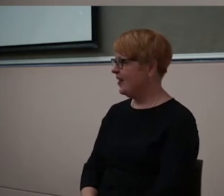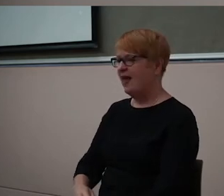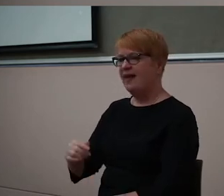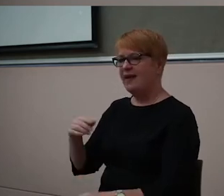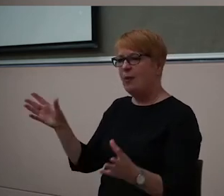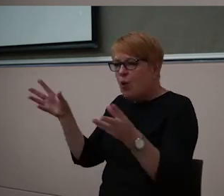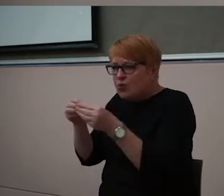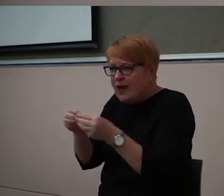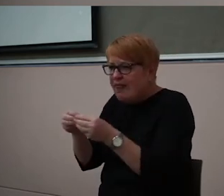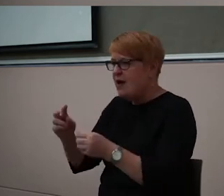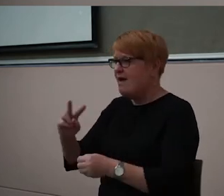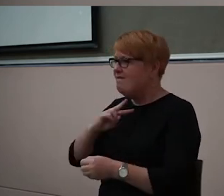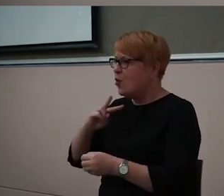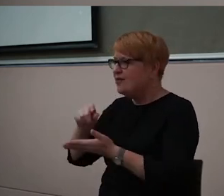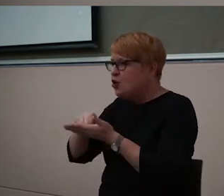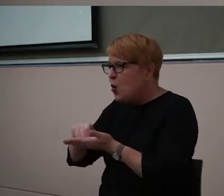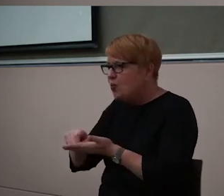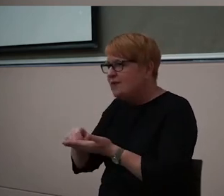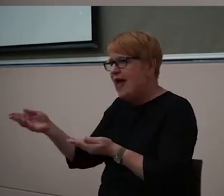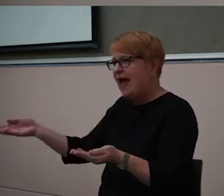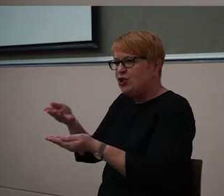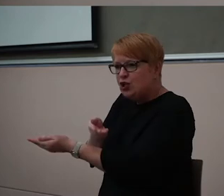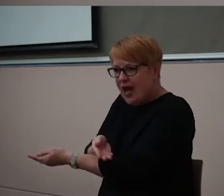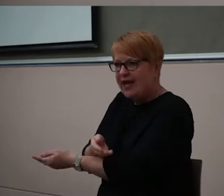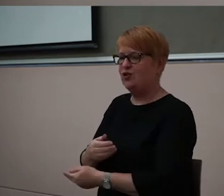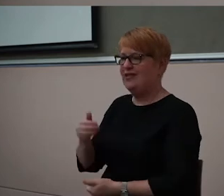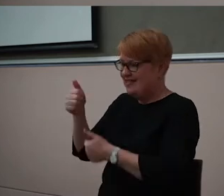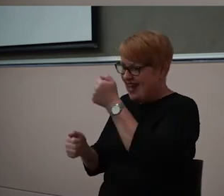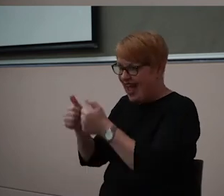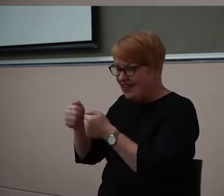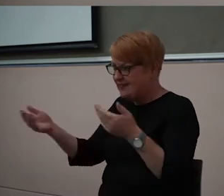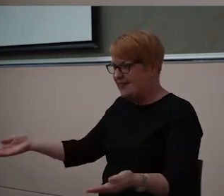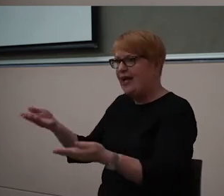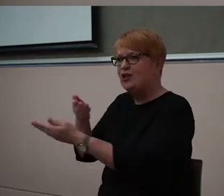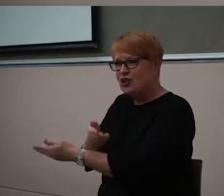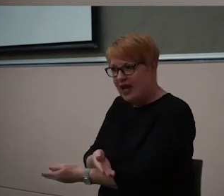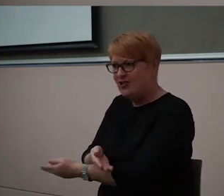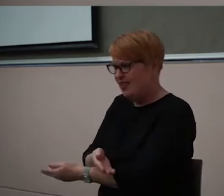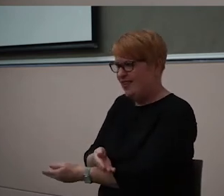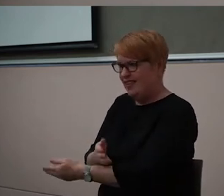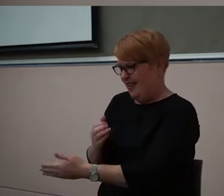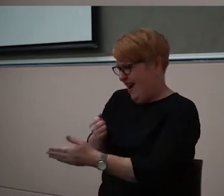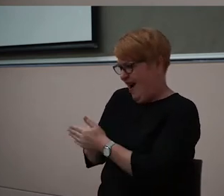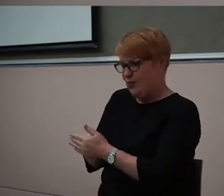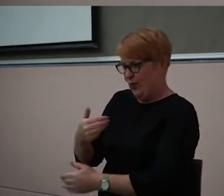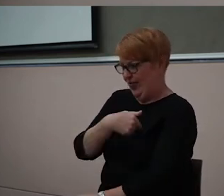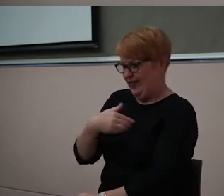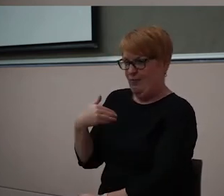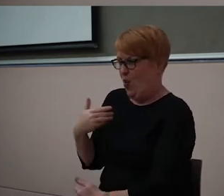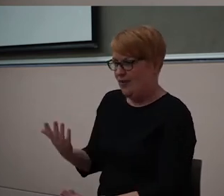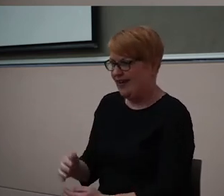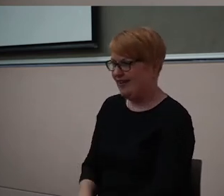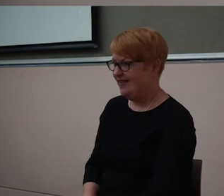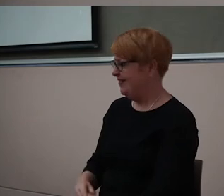notes that have been exchanged and text messages, even right up to this morning. Beverley was on the way